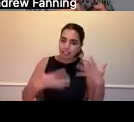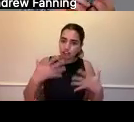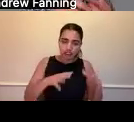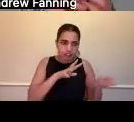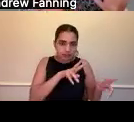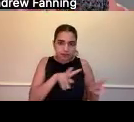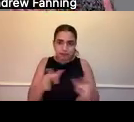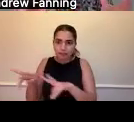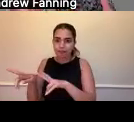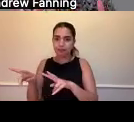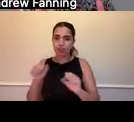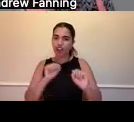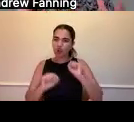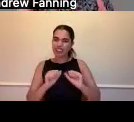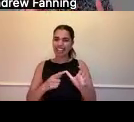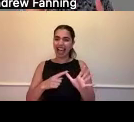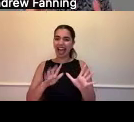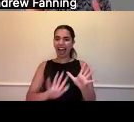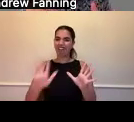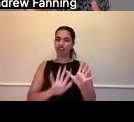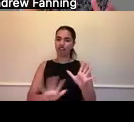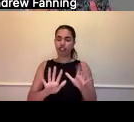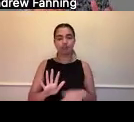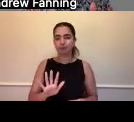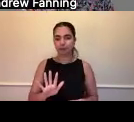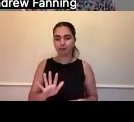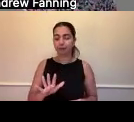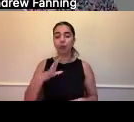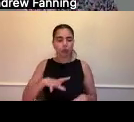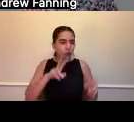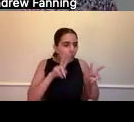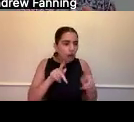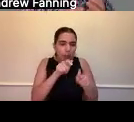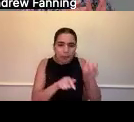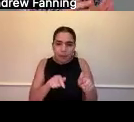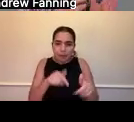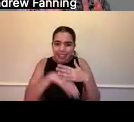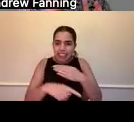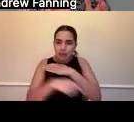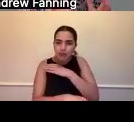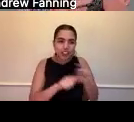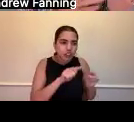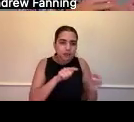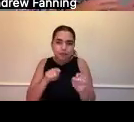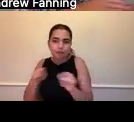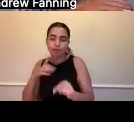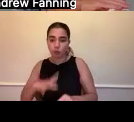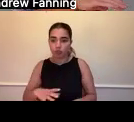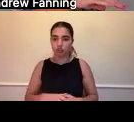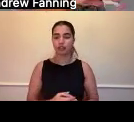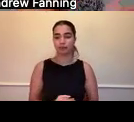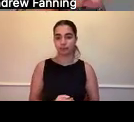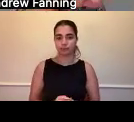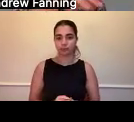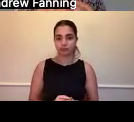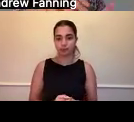that avoid averages, if you were, where we're looking at the people in deprivation. But we were added to that the ability